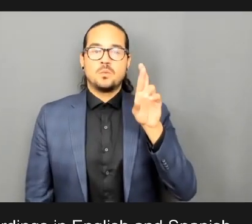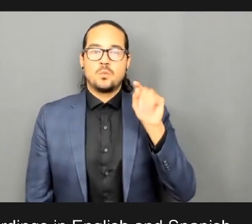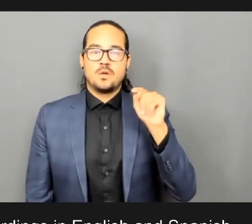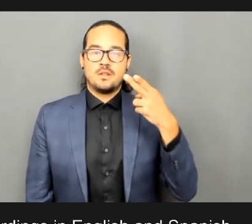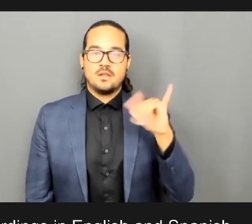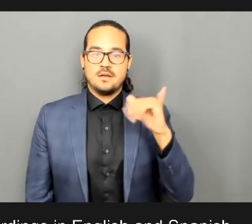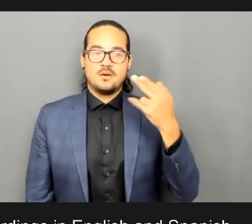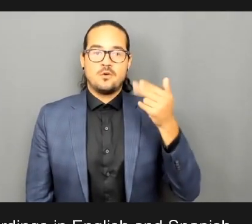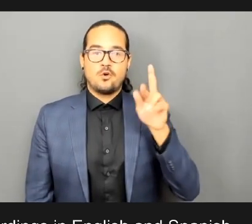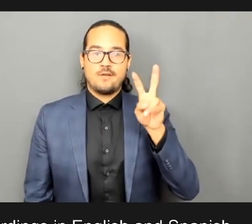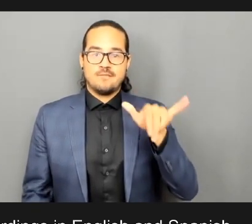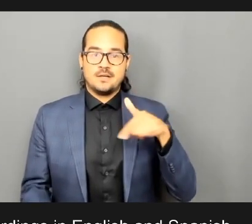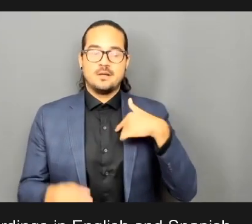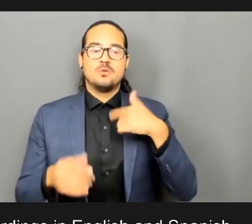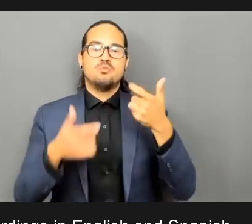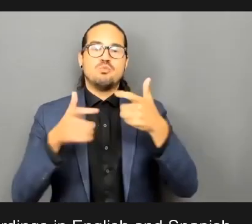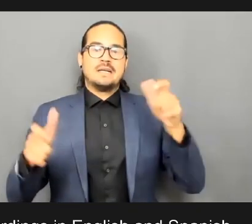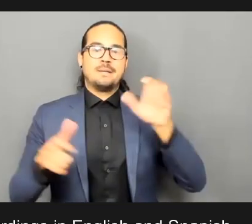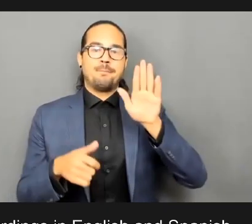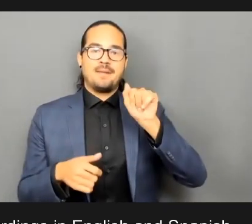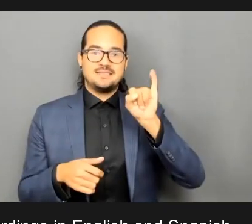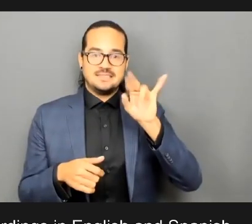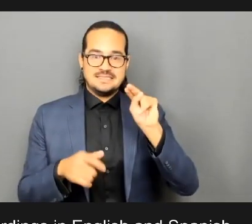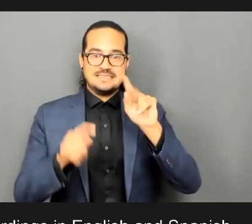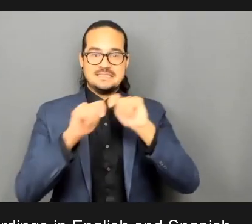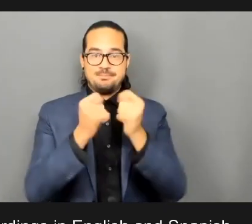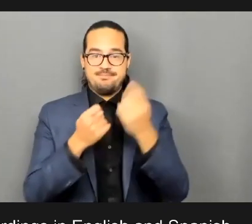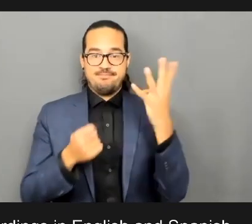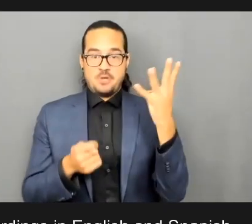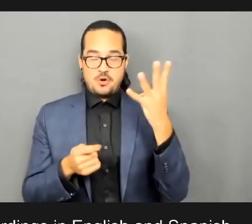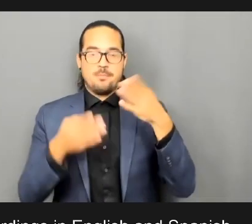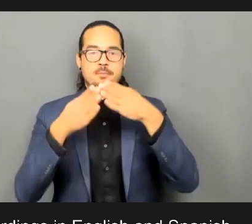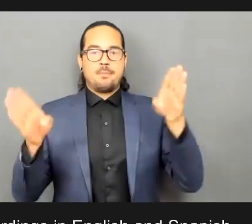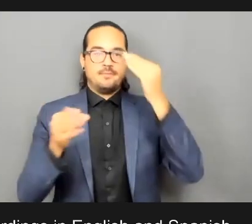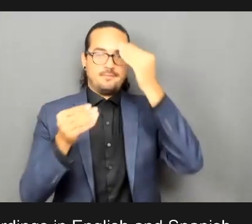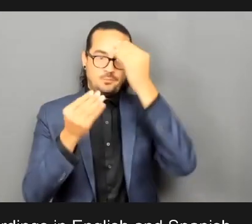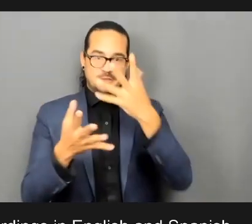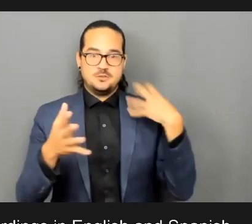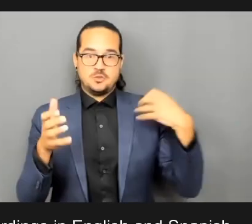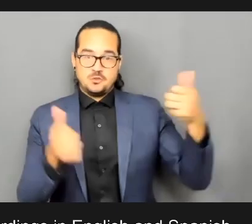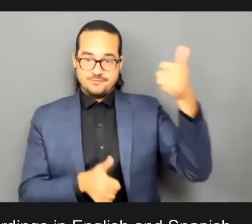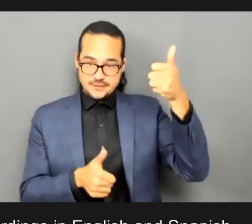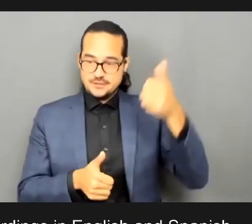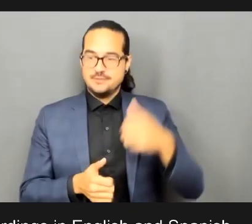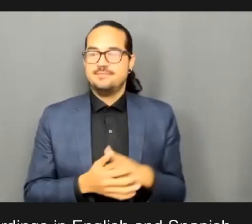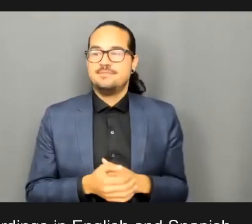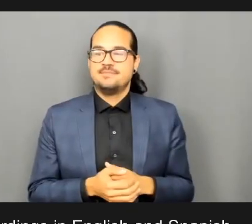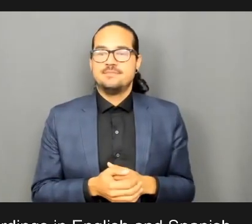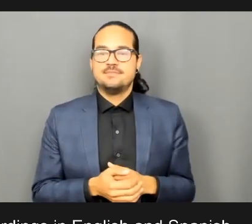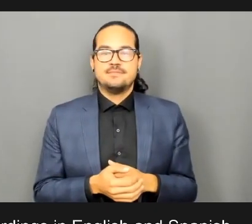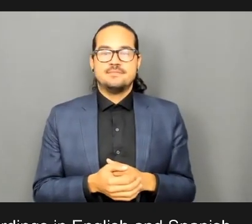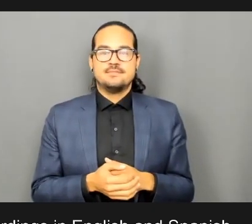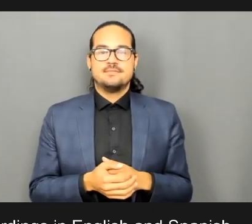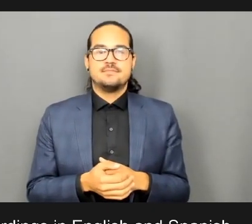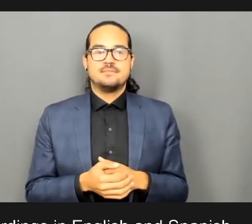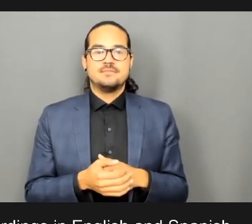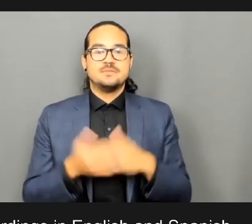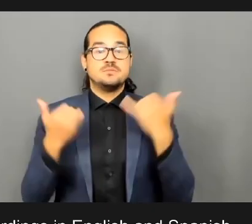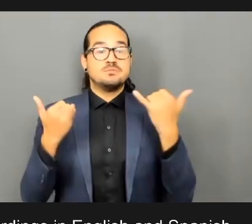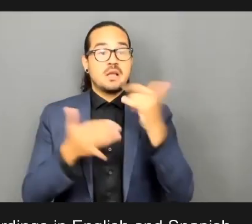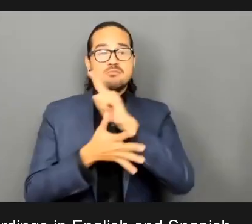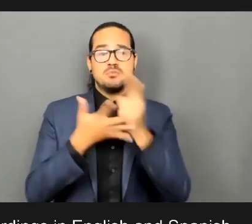4. Our lineup for today is Tim Howell,